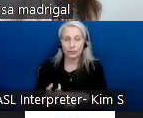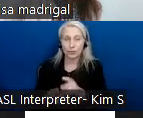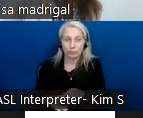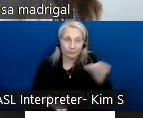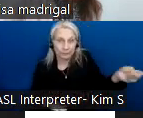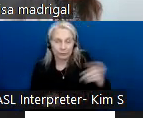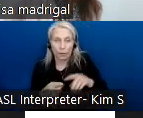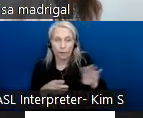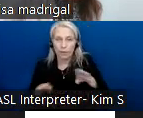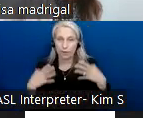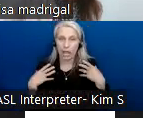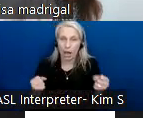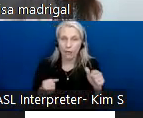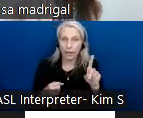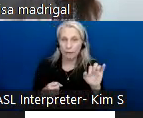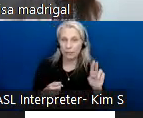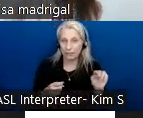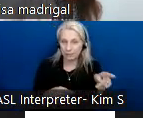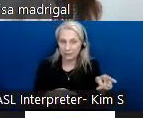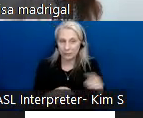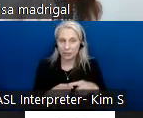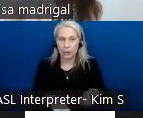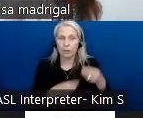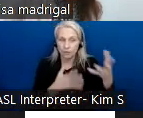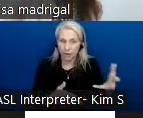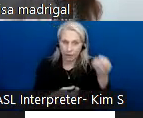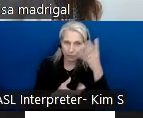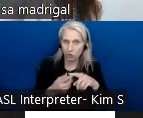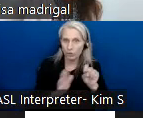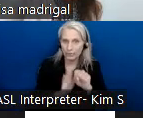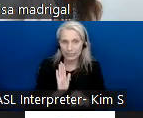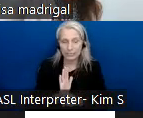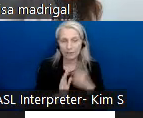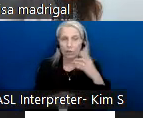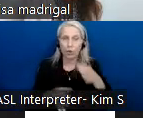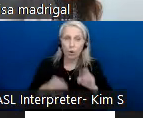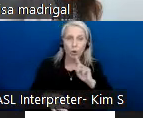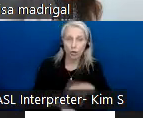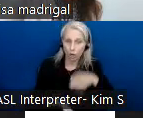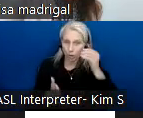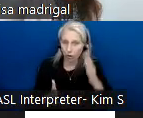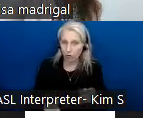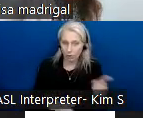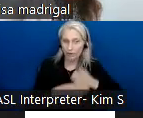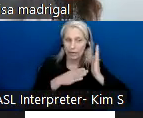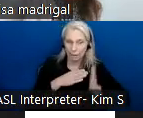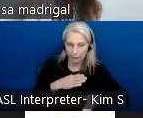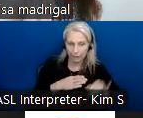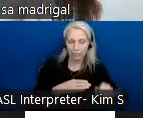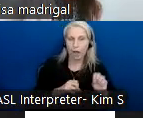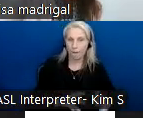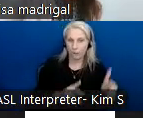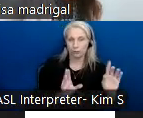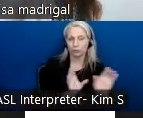Health Administration so that they can then provide that information to the state for the court-ordered learners that they have actually completed this learning